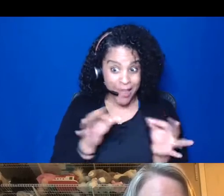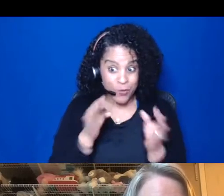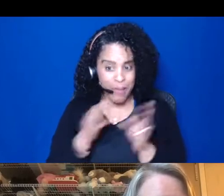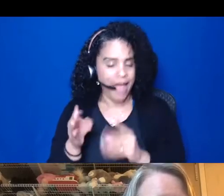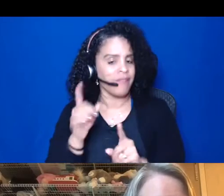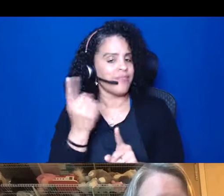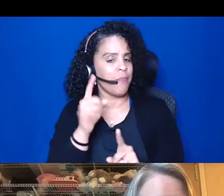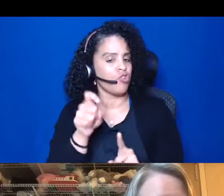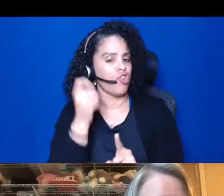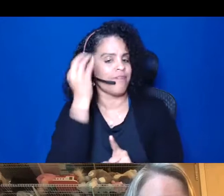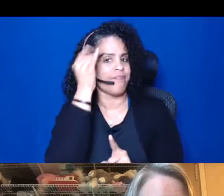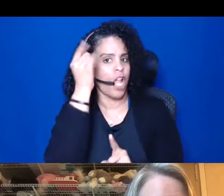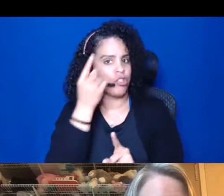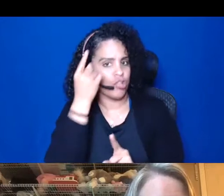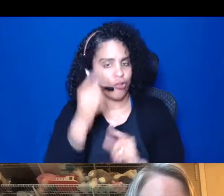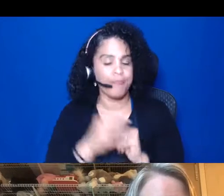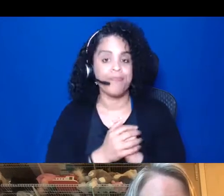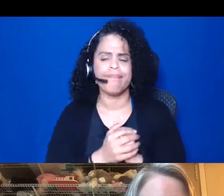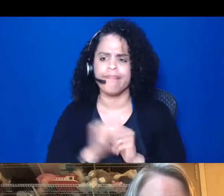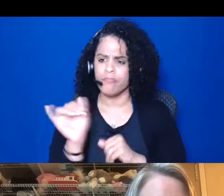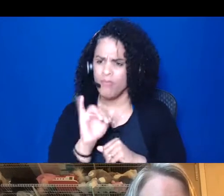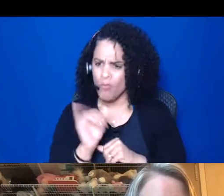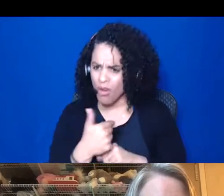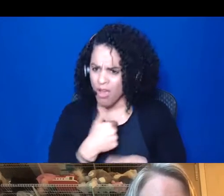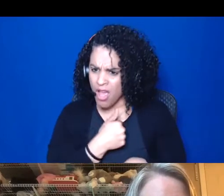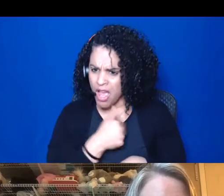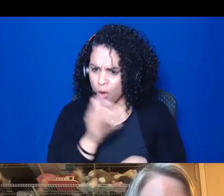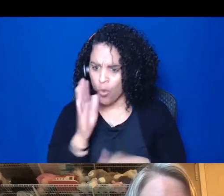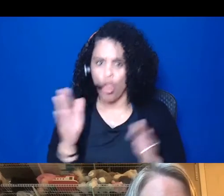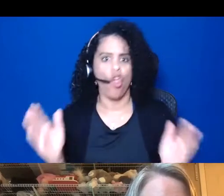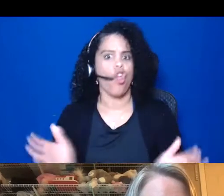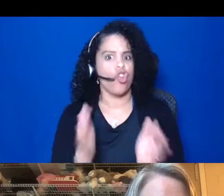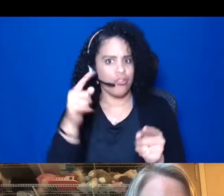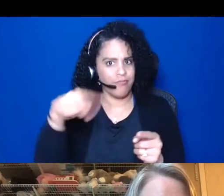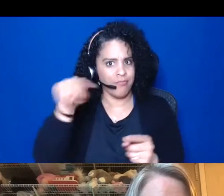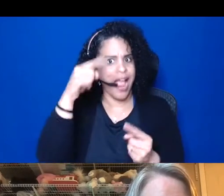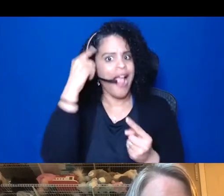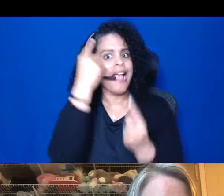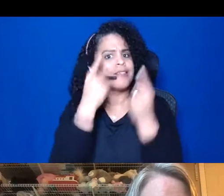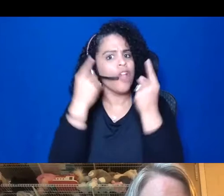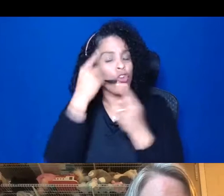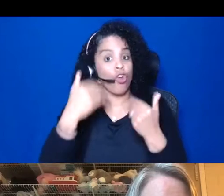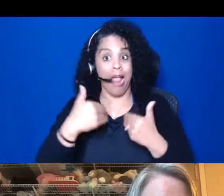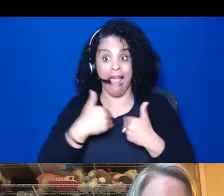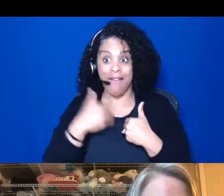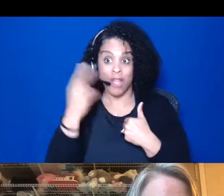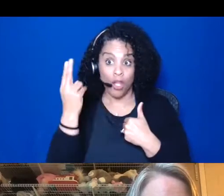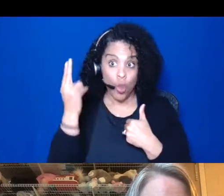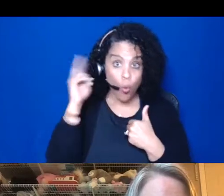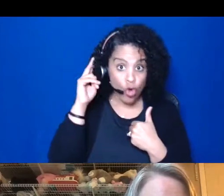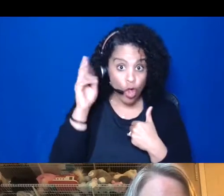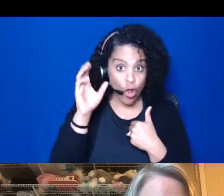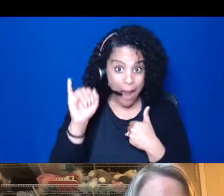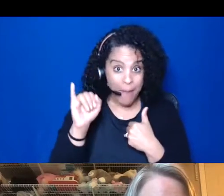consider. Also, I would urge everyone to consider that having cochlear implants